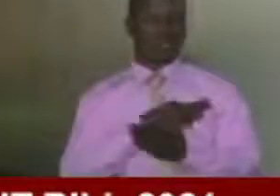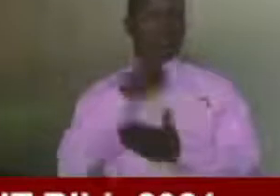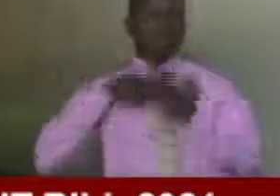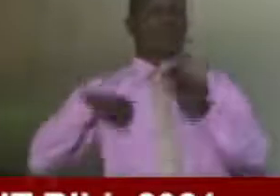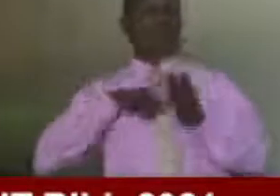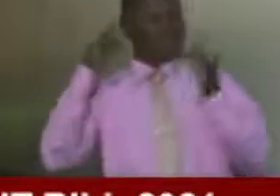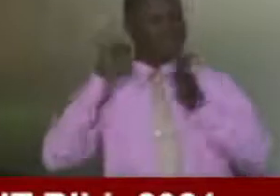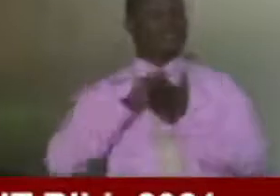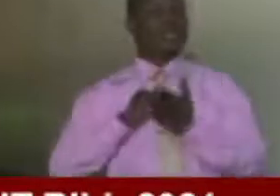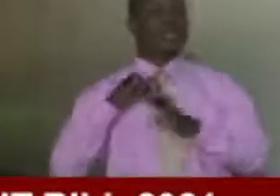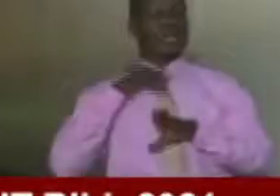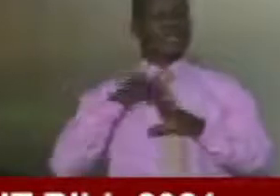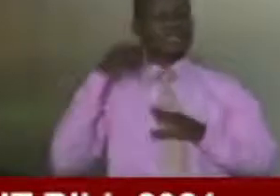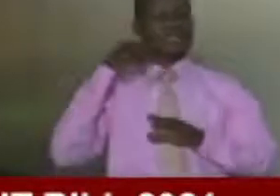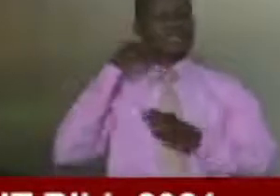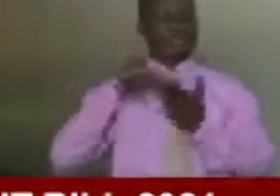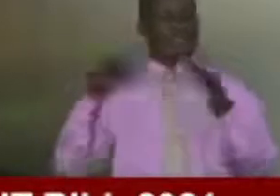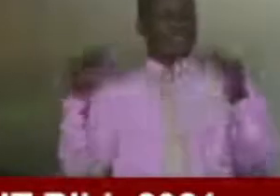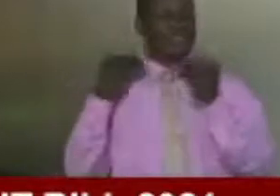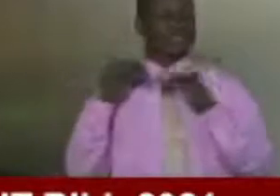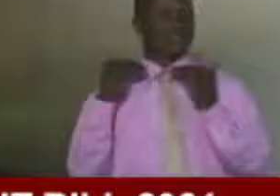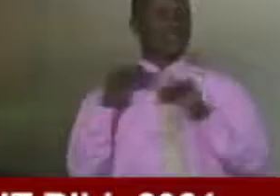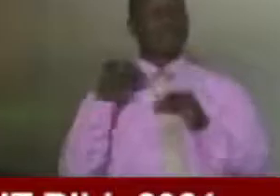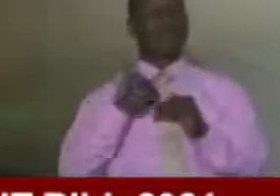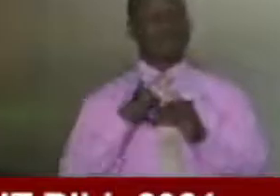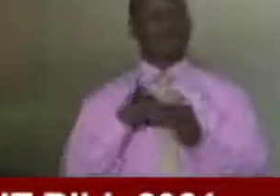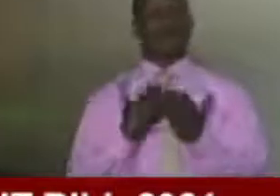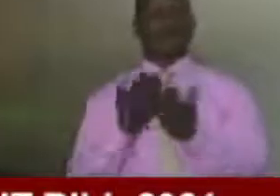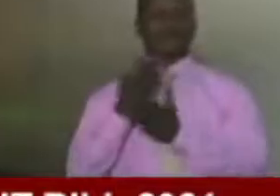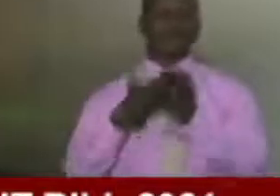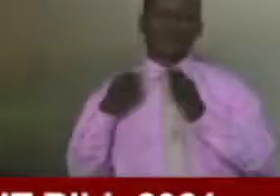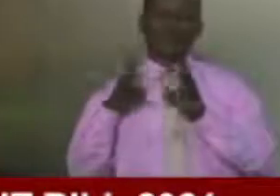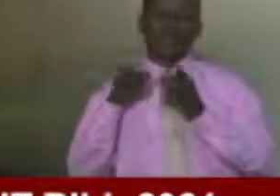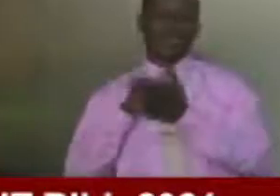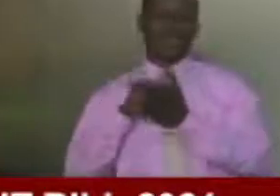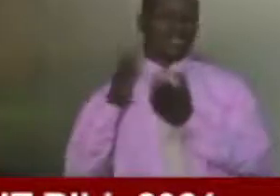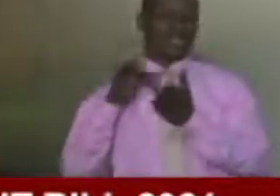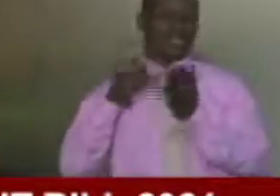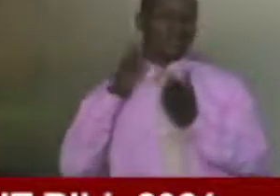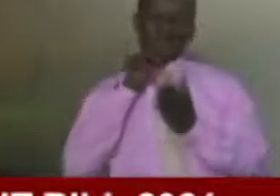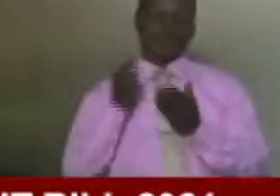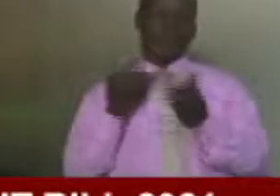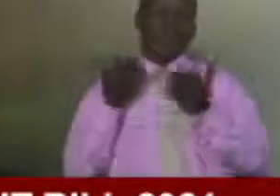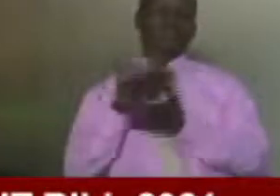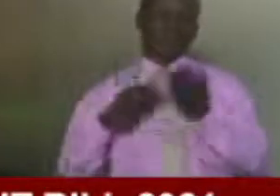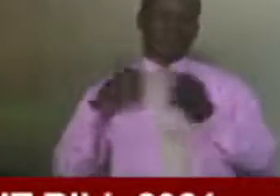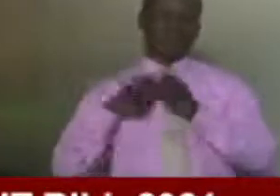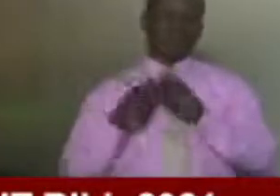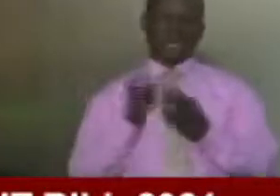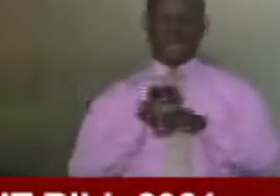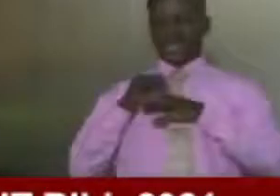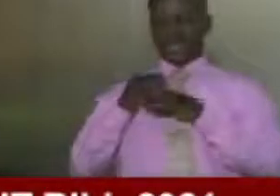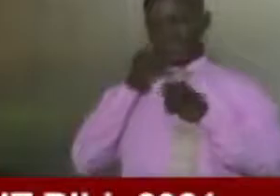they should be able to pass a bill where, you know, these errors will not constitute obstacle. Cynthia mentioned this in the earlier part